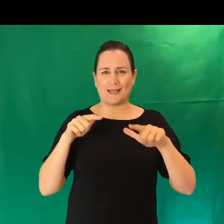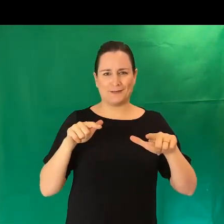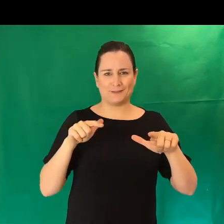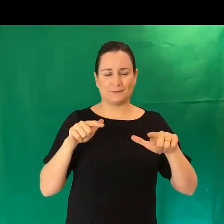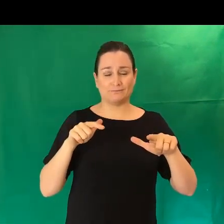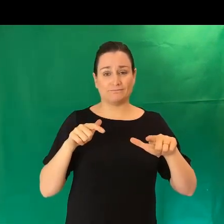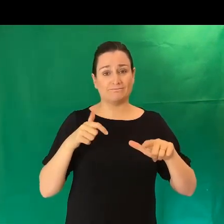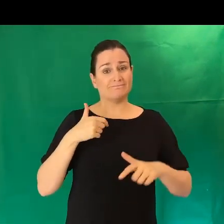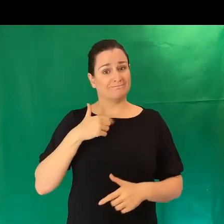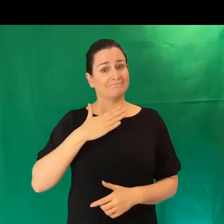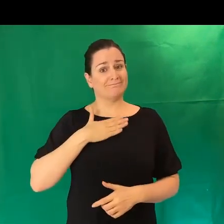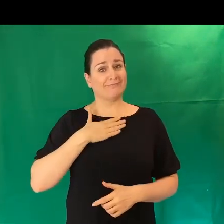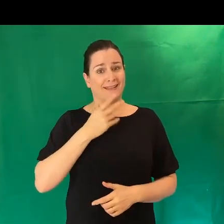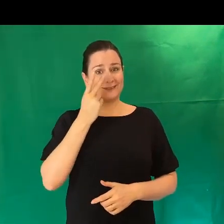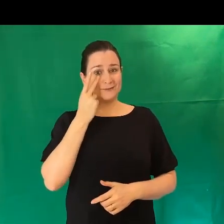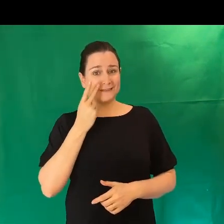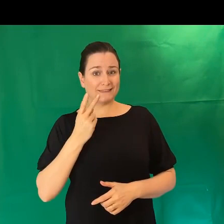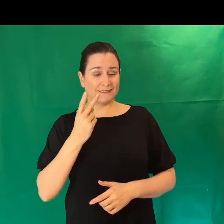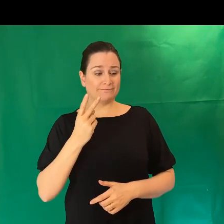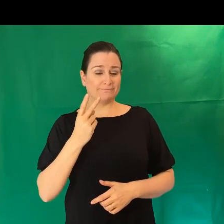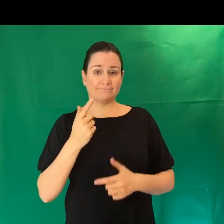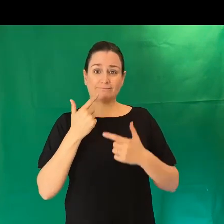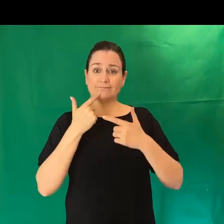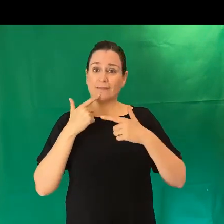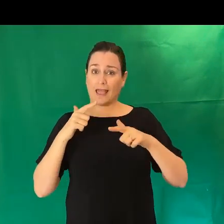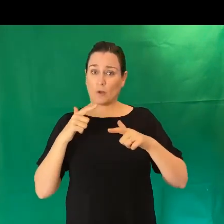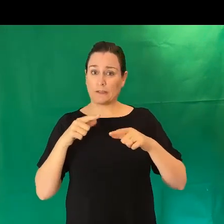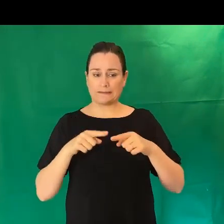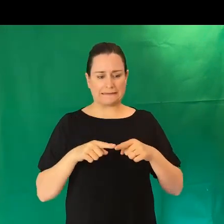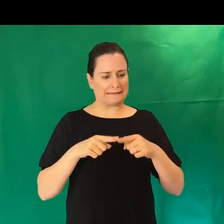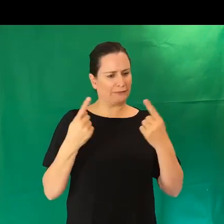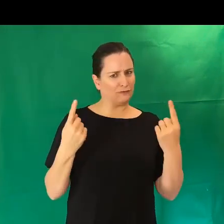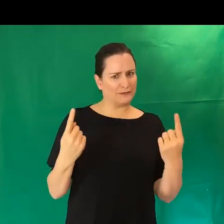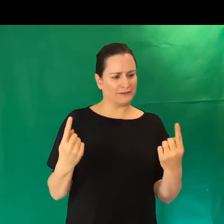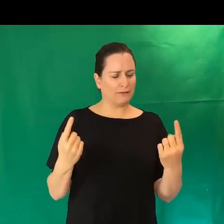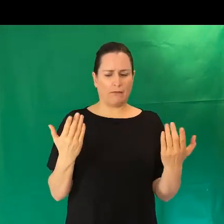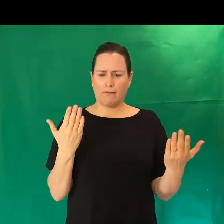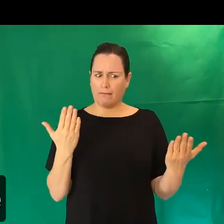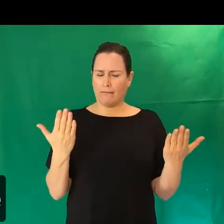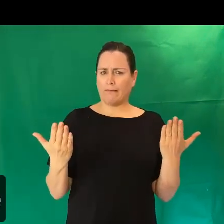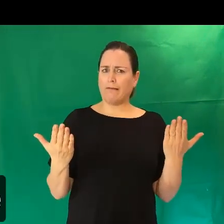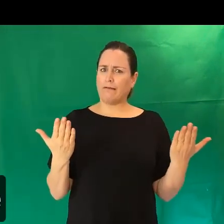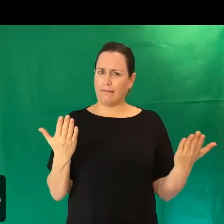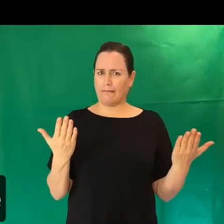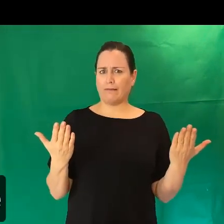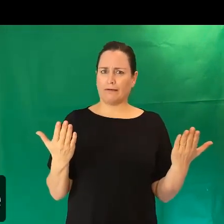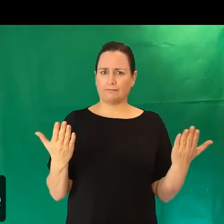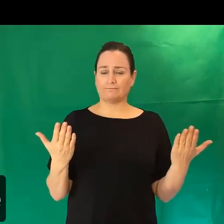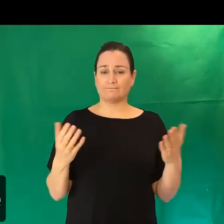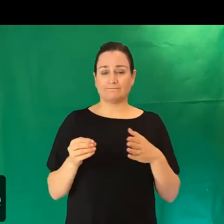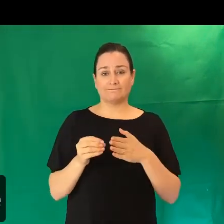properties is the diversity between individual languages. Students get really